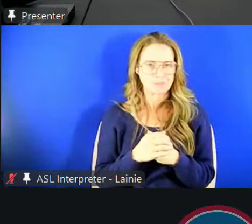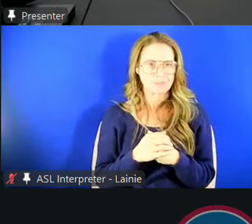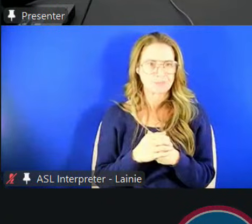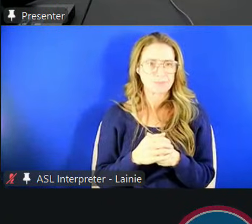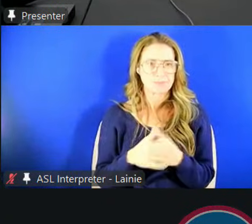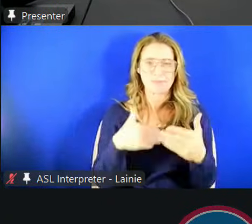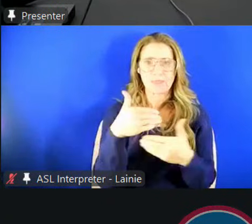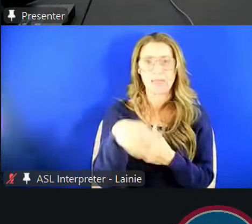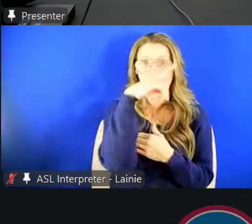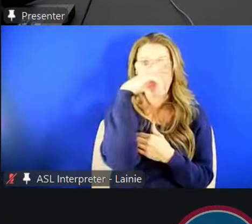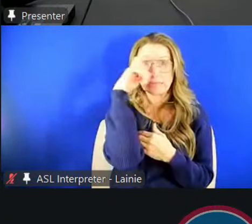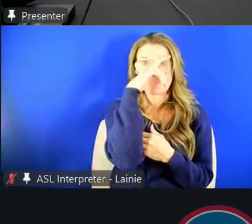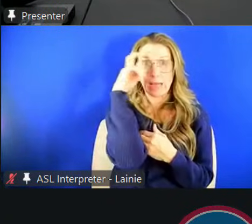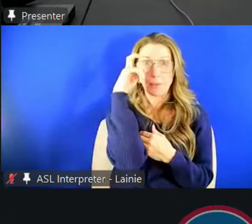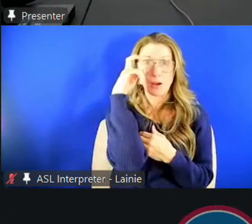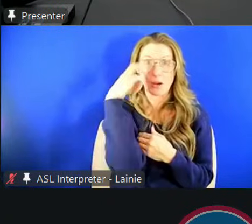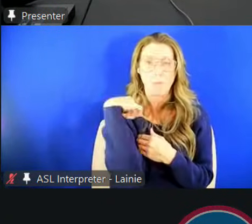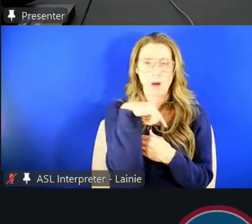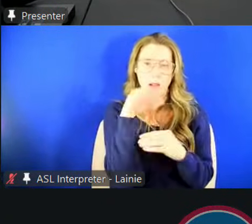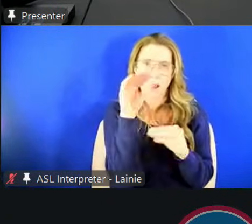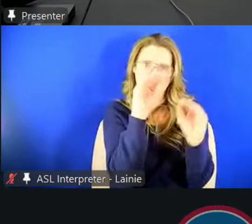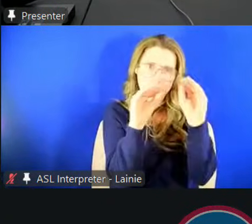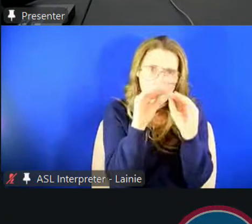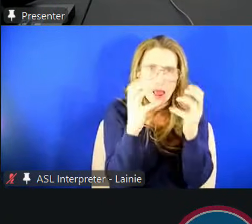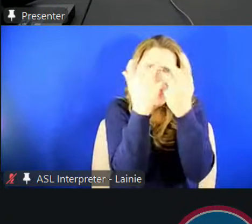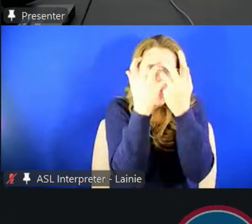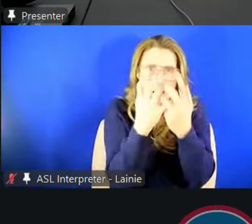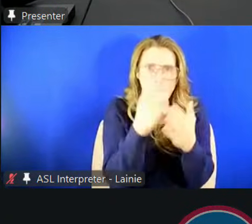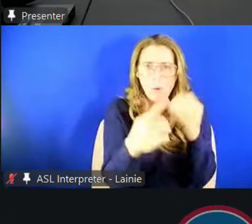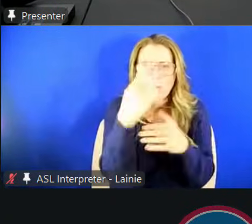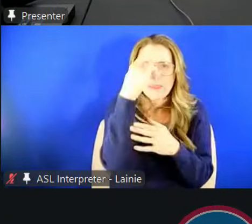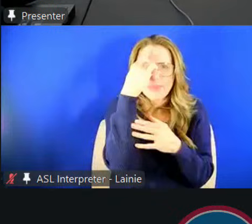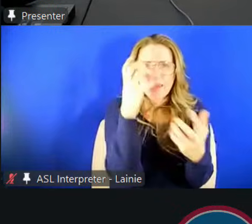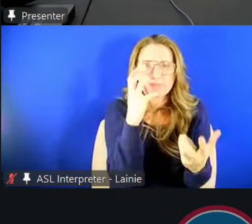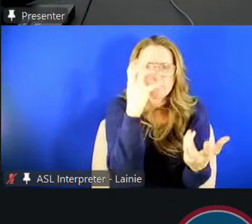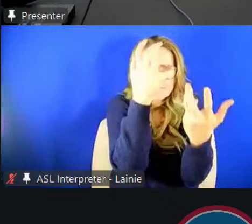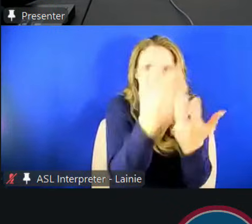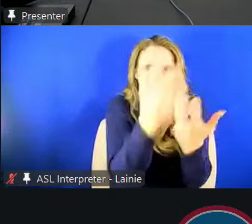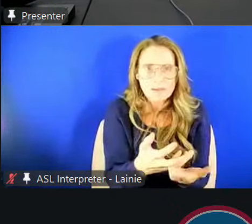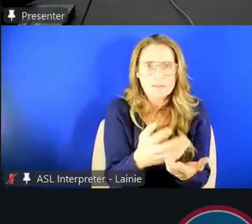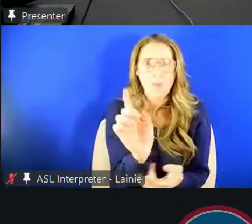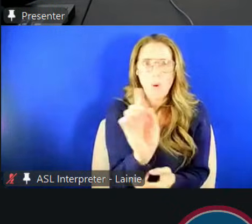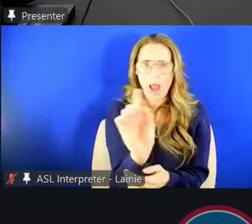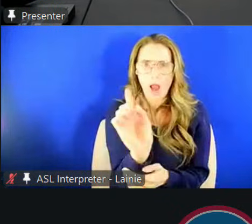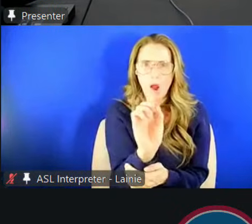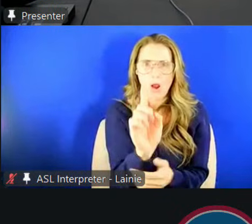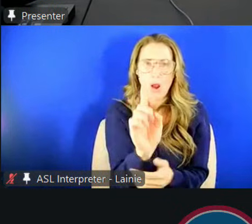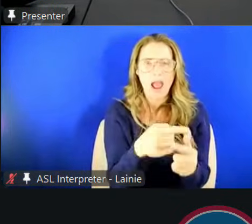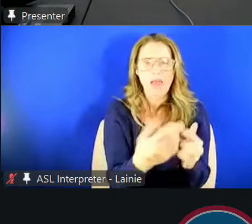summer, we're actually going to piece together what we think fits best where, and then do the next round of feedback.